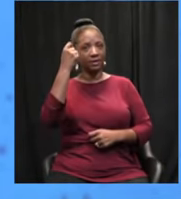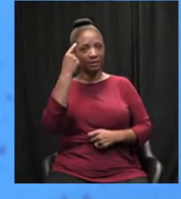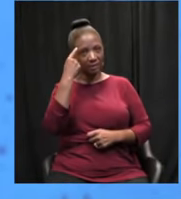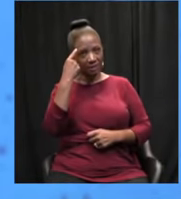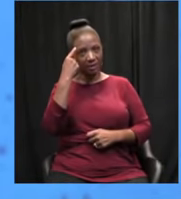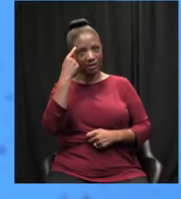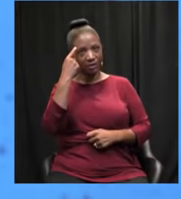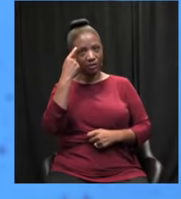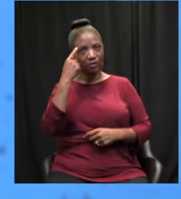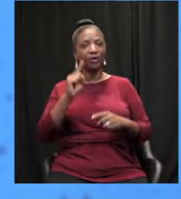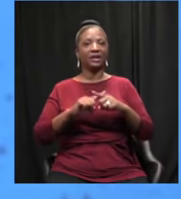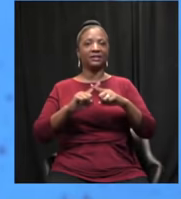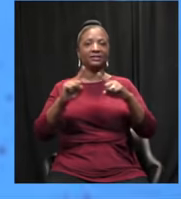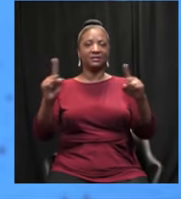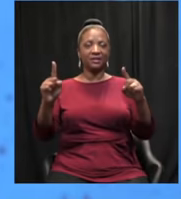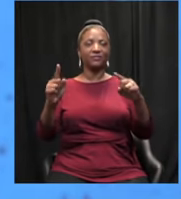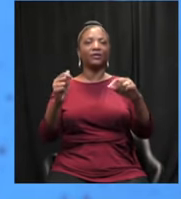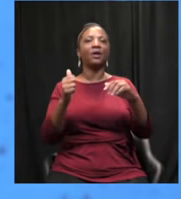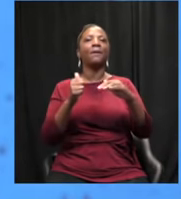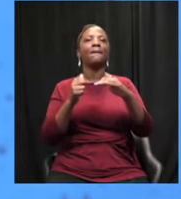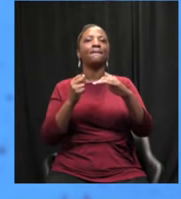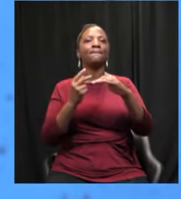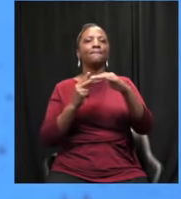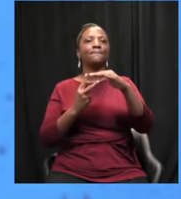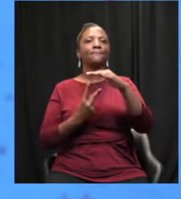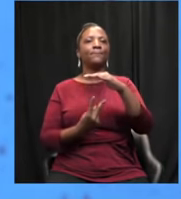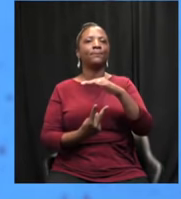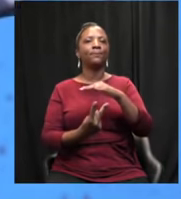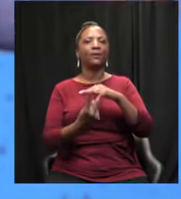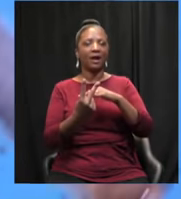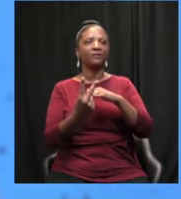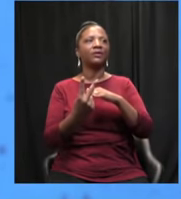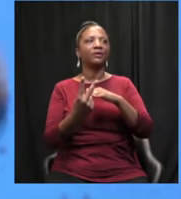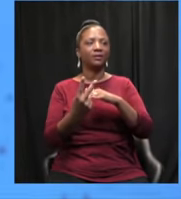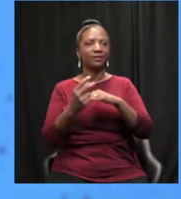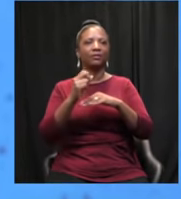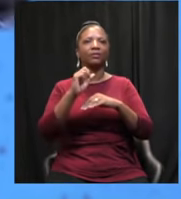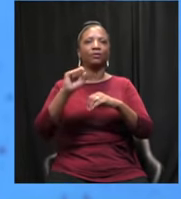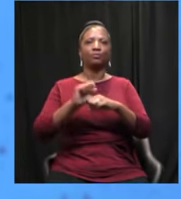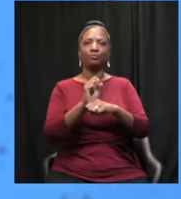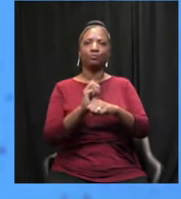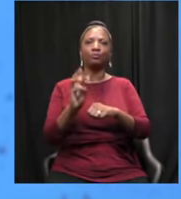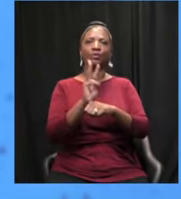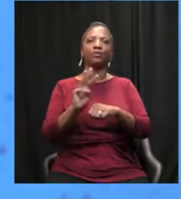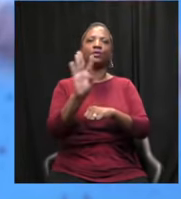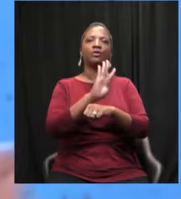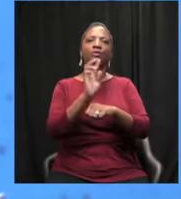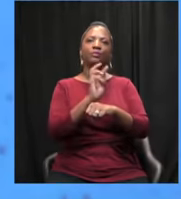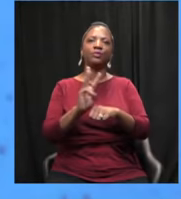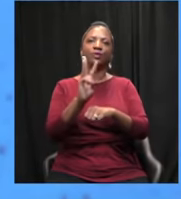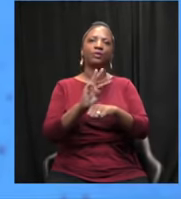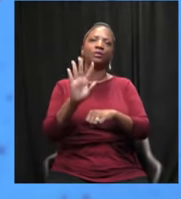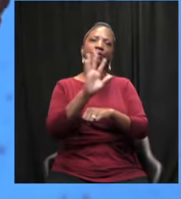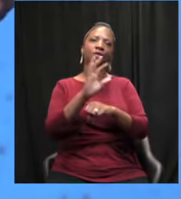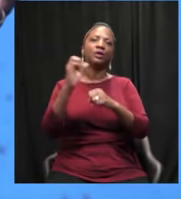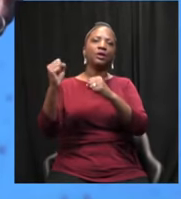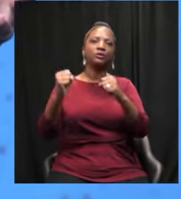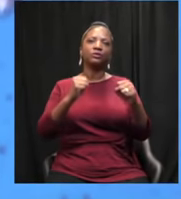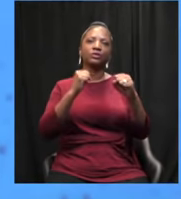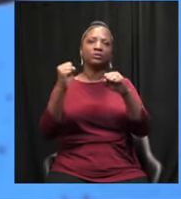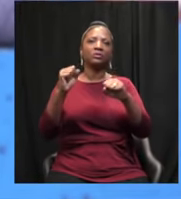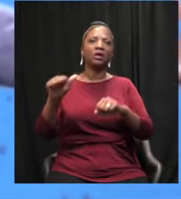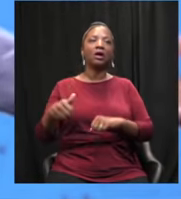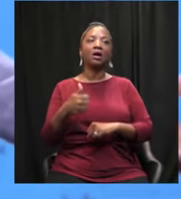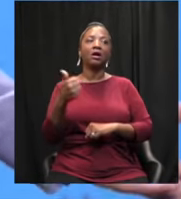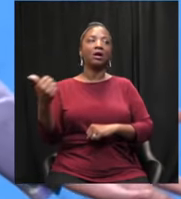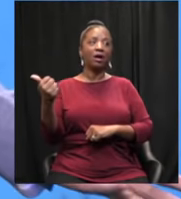after miracle after miracle that was powerful in every way. Some say you're one of those, but others say